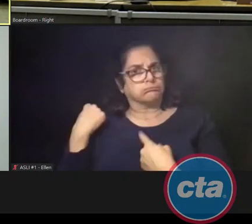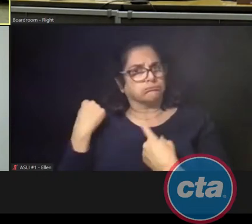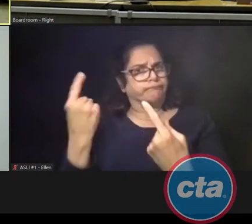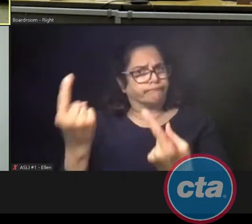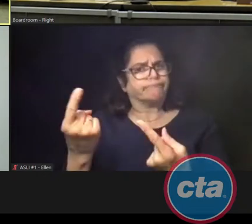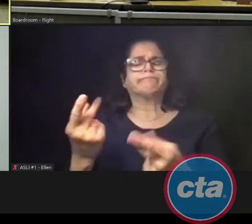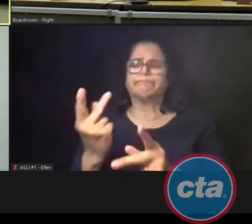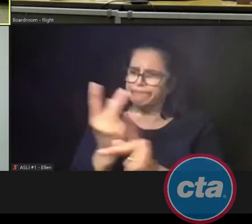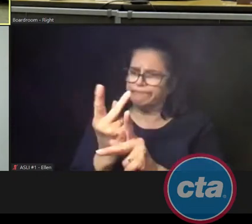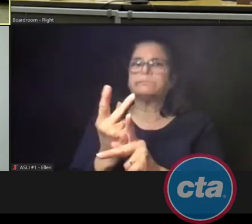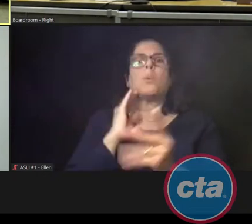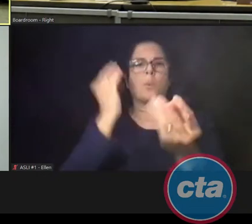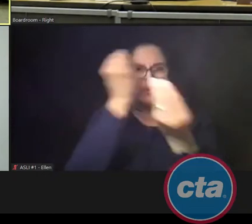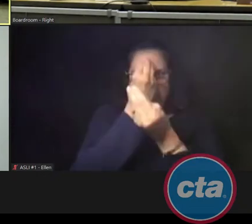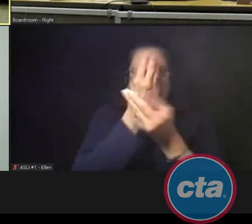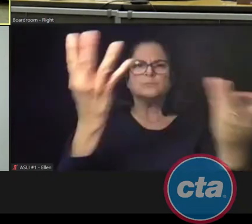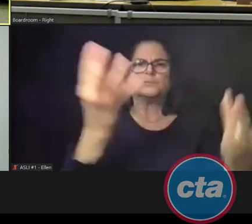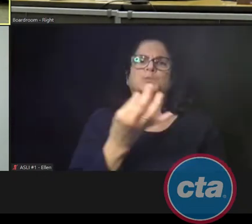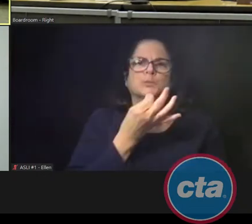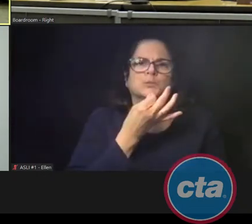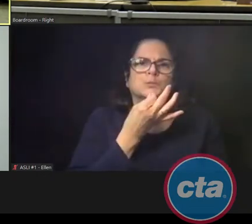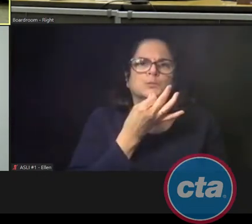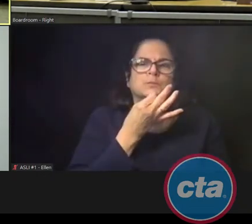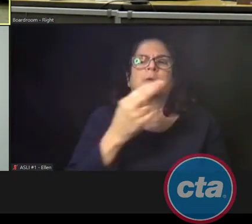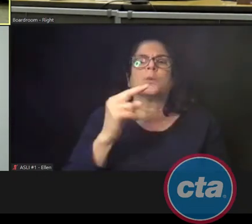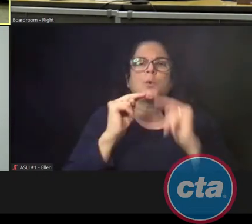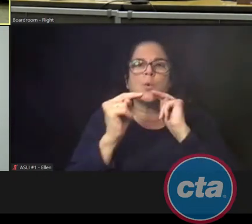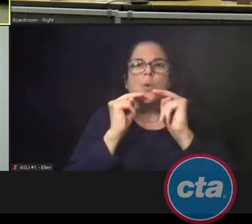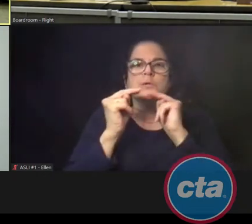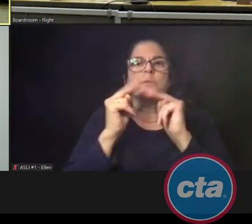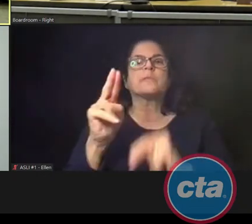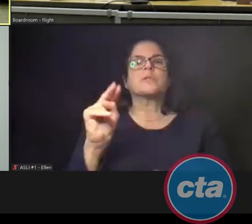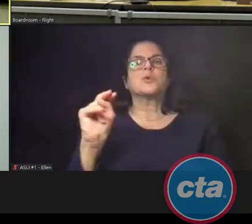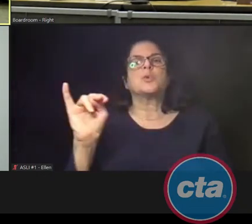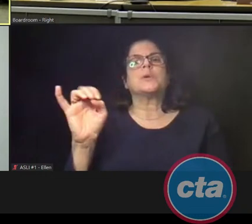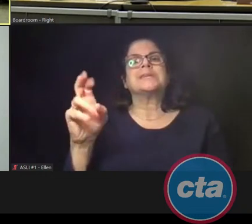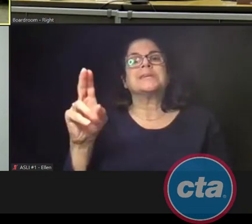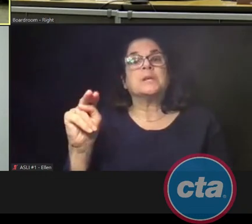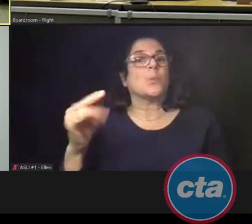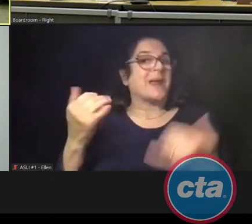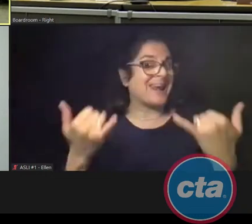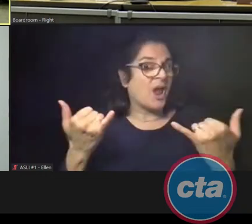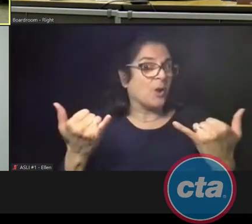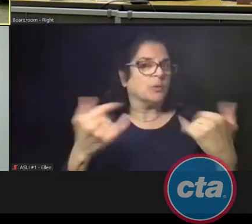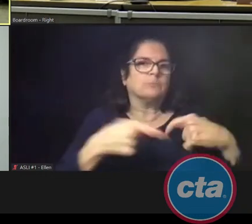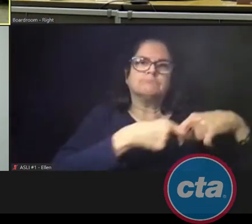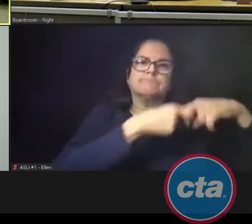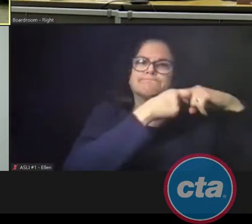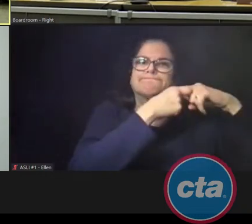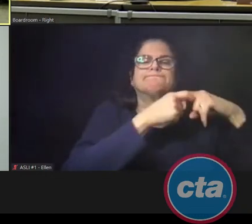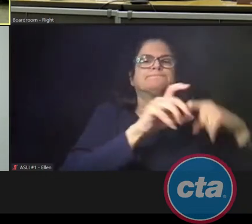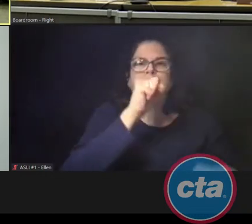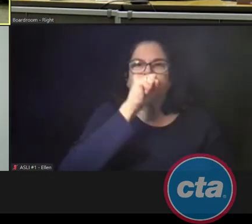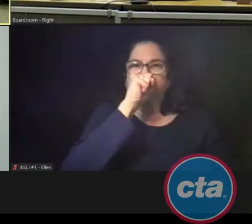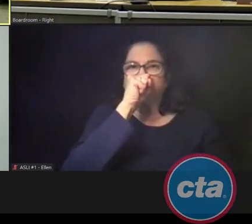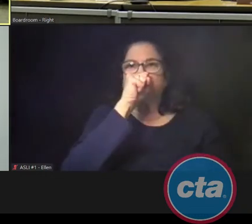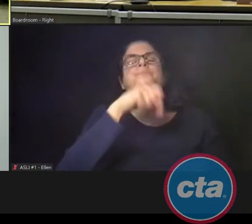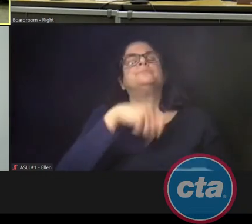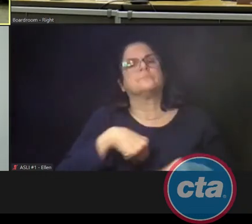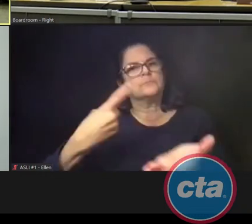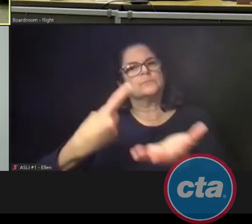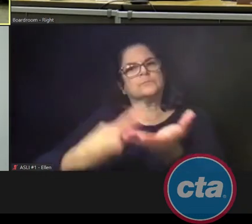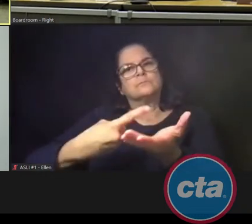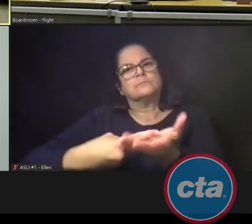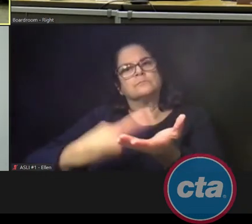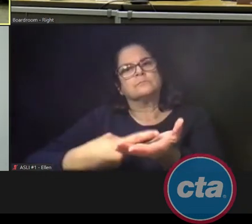in the very near future. Understandably, as we're in negotiations with the union itself, I do not want to get into a lot of detail regarding those